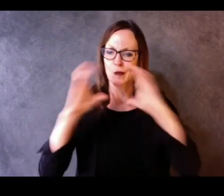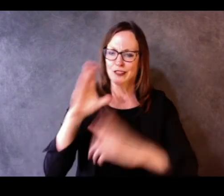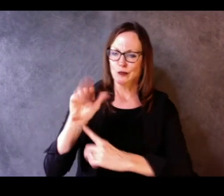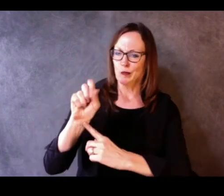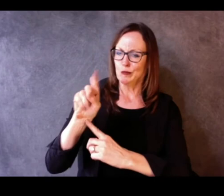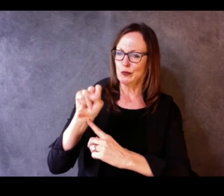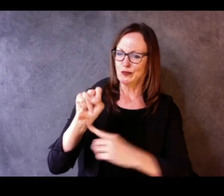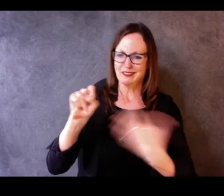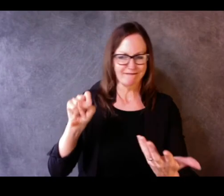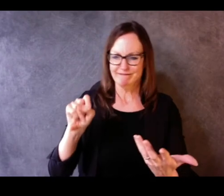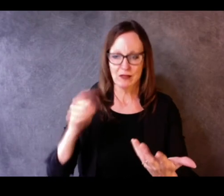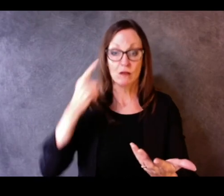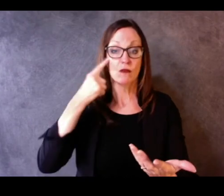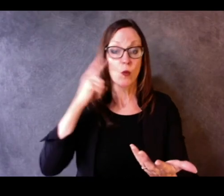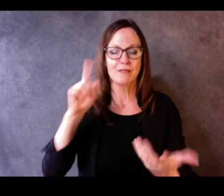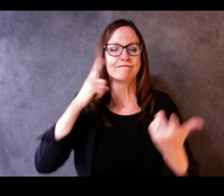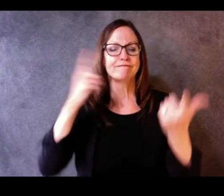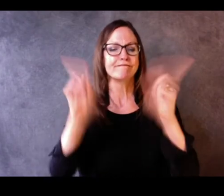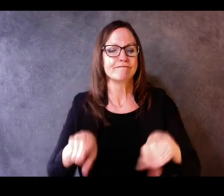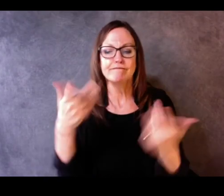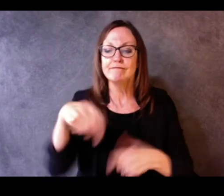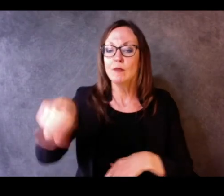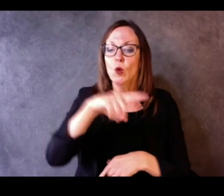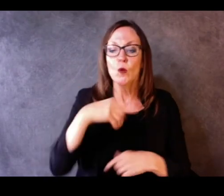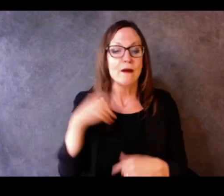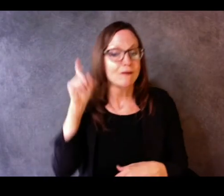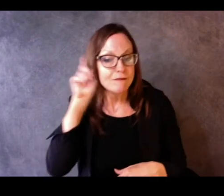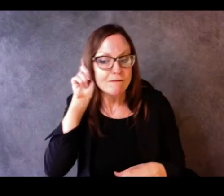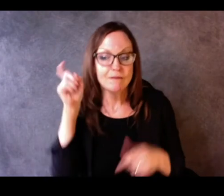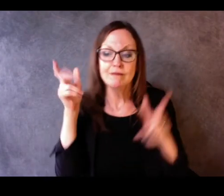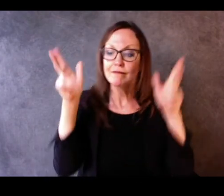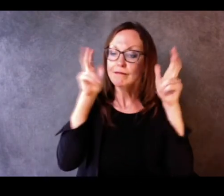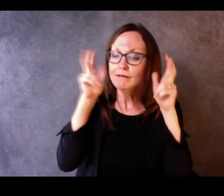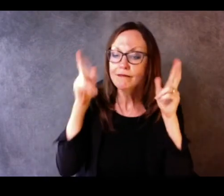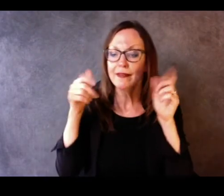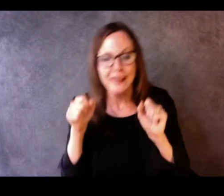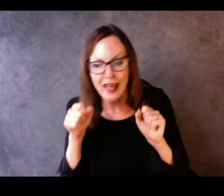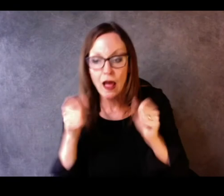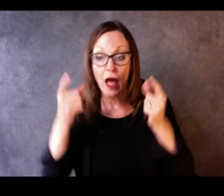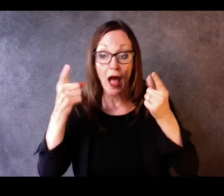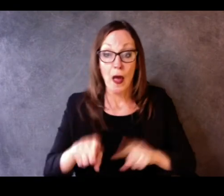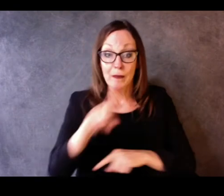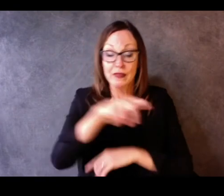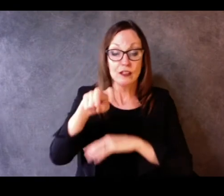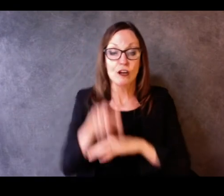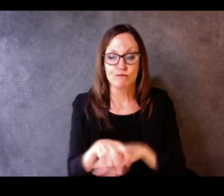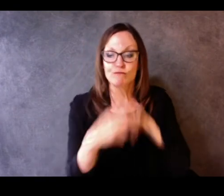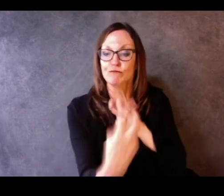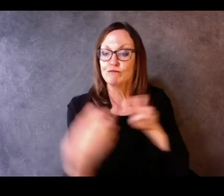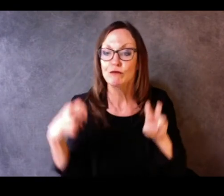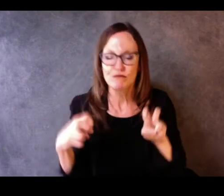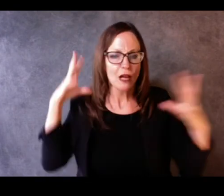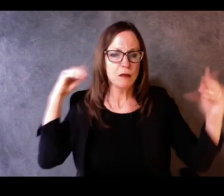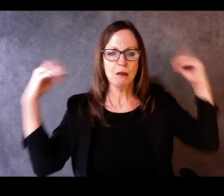noisy environments. Through computational audio and beamforming microphones, Conversation Boost focuses AirPods